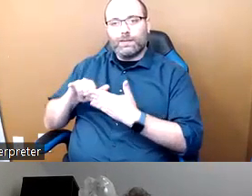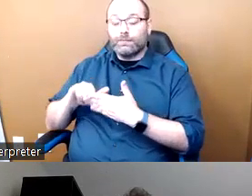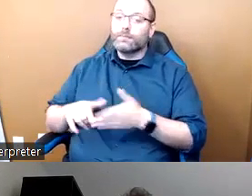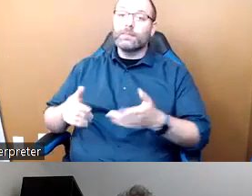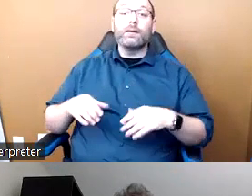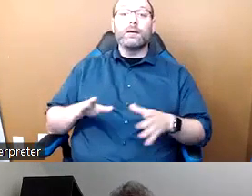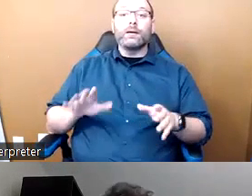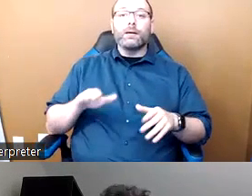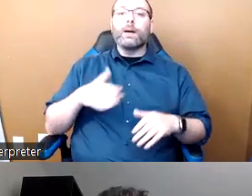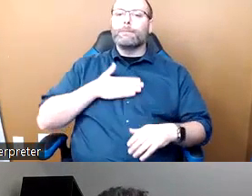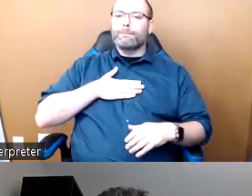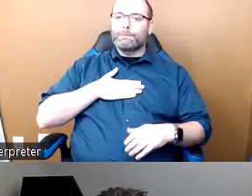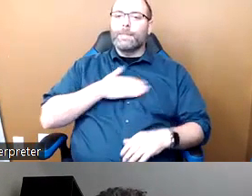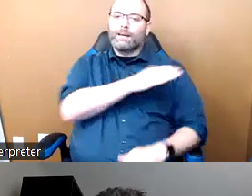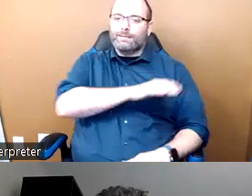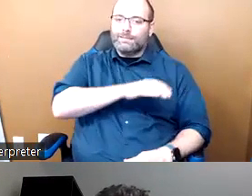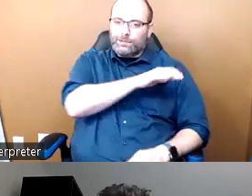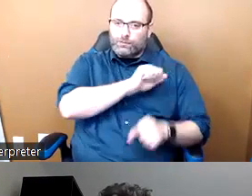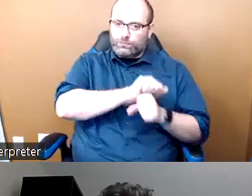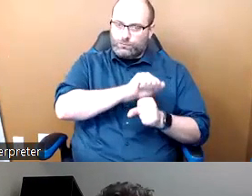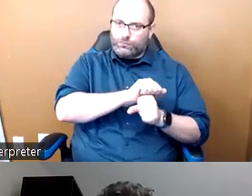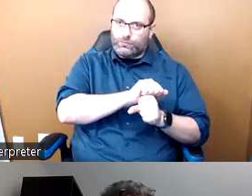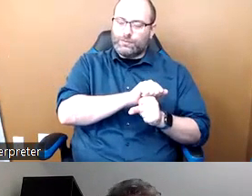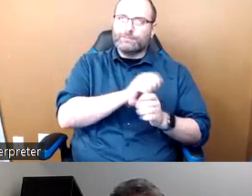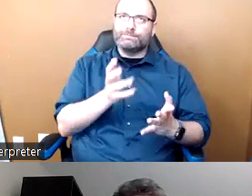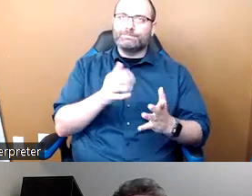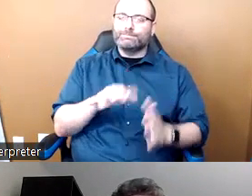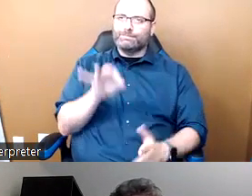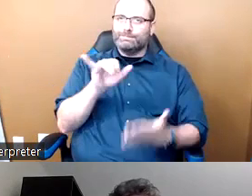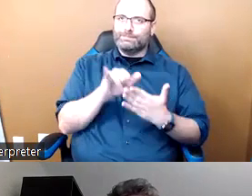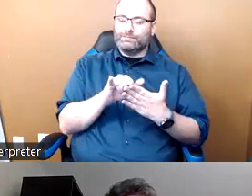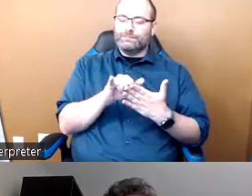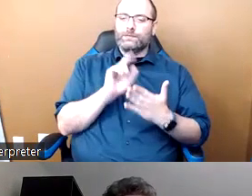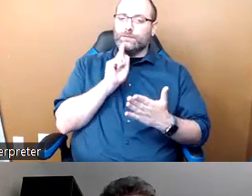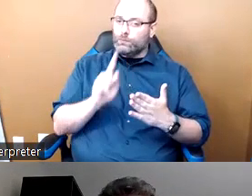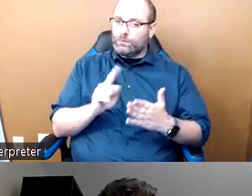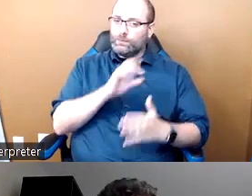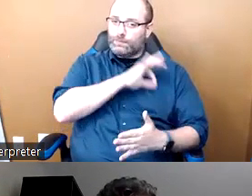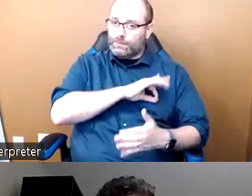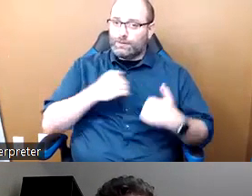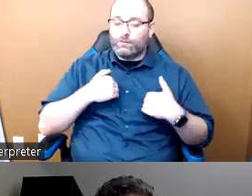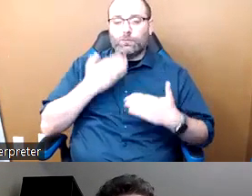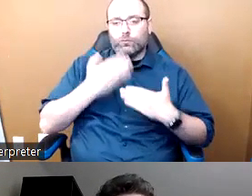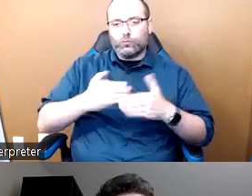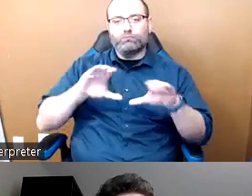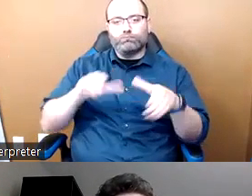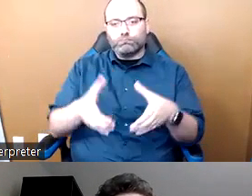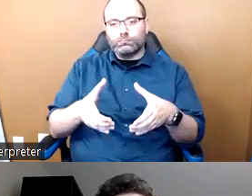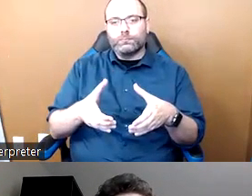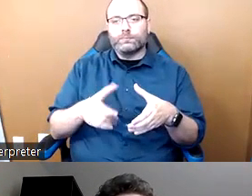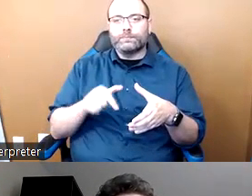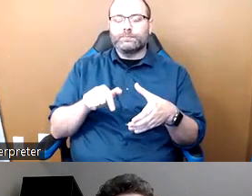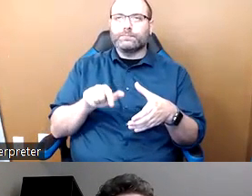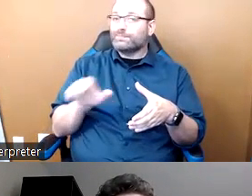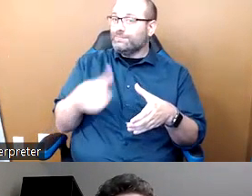In my clinical work, I find that it's really helpful to have like a good group of